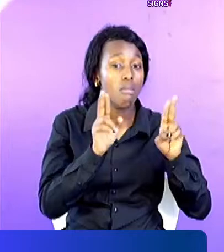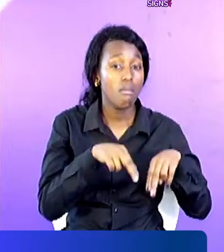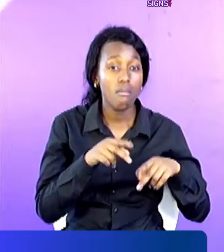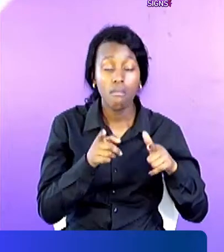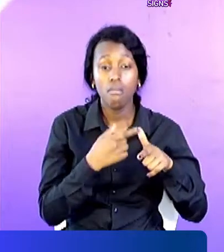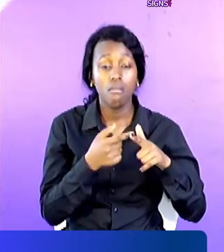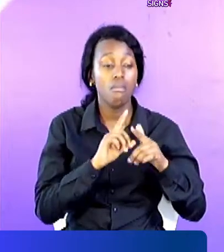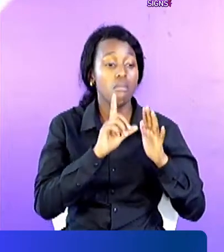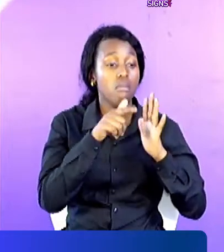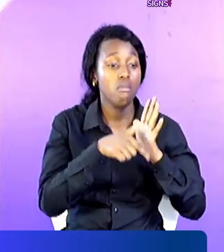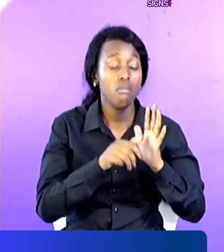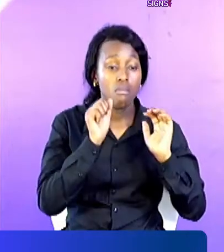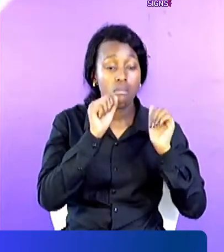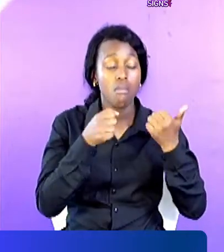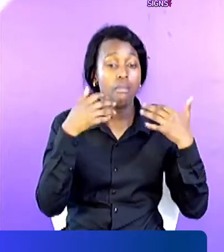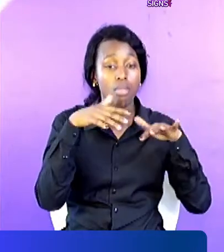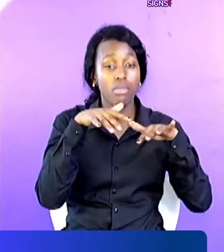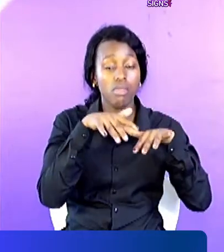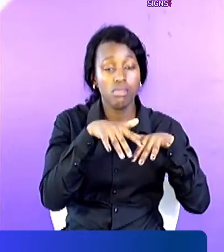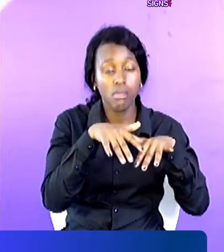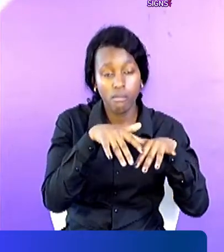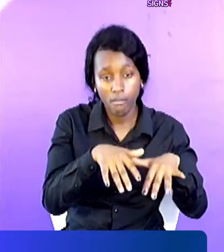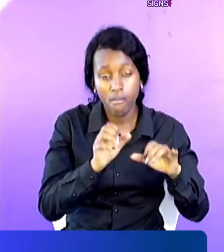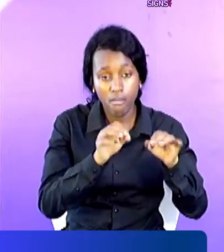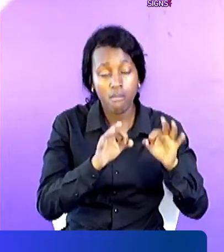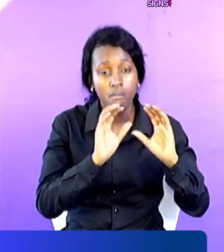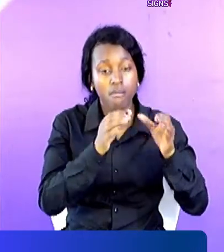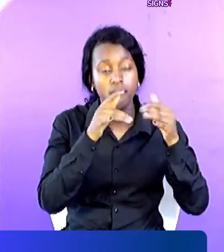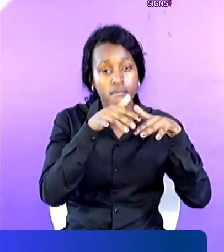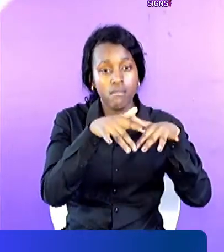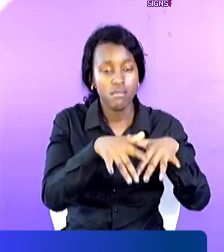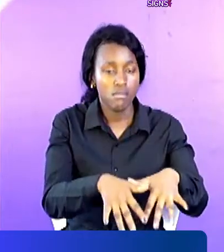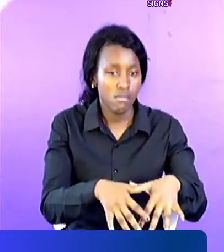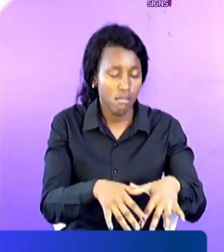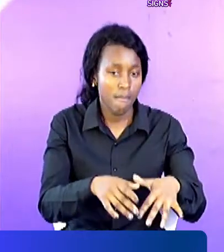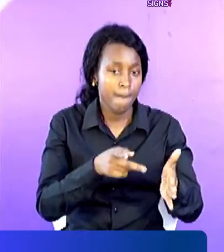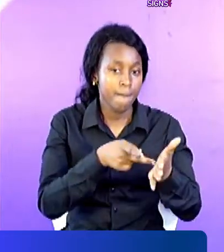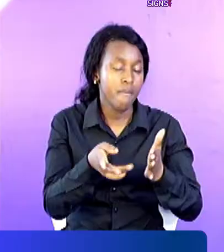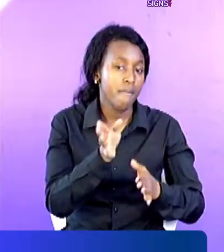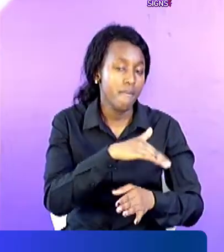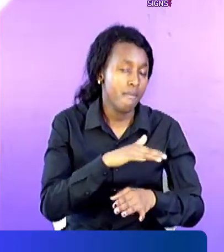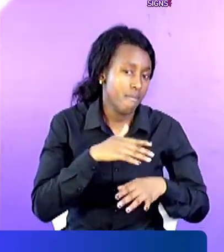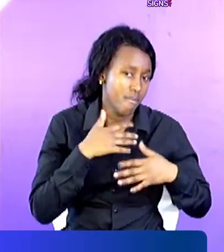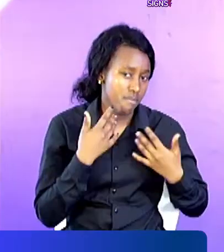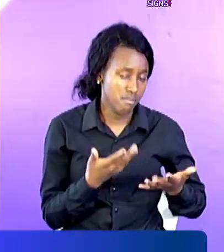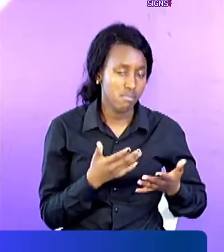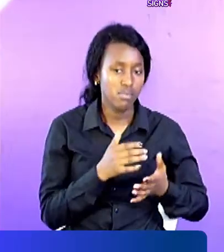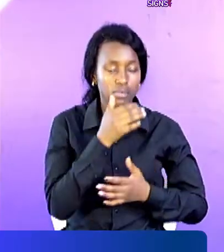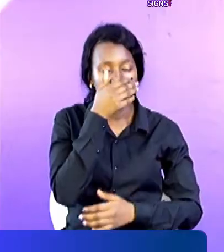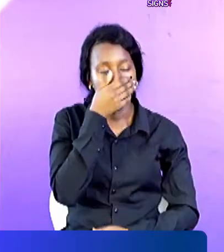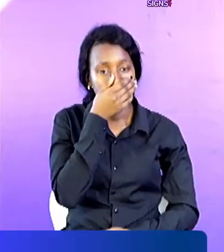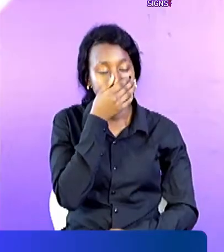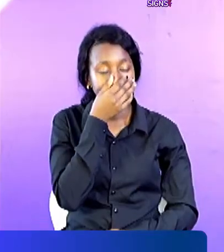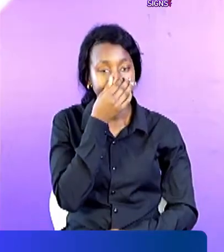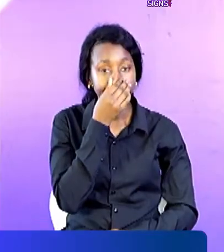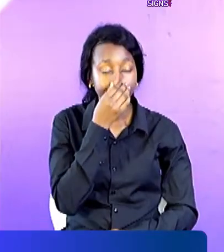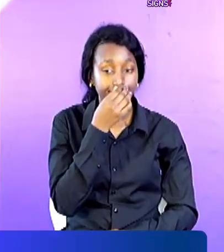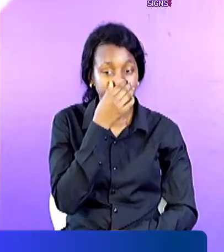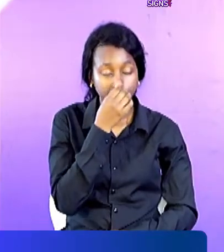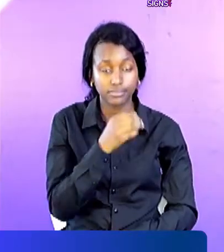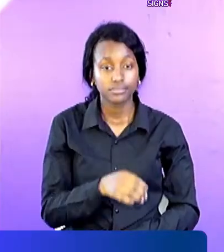the corporate's capability to pay you. Yeah. So treasury bonds are way